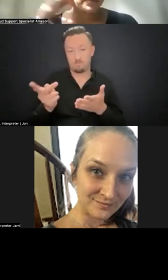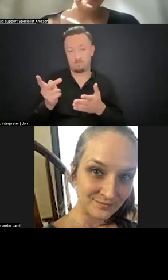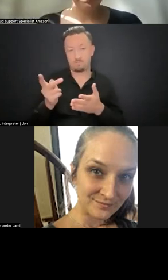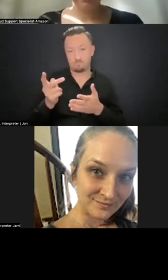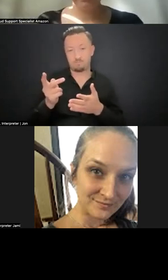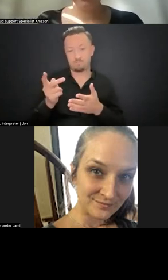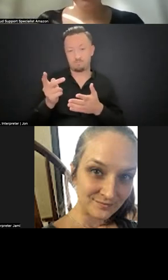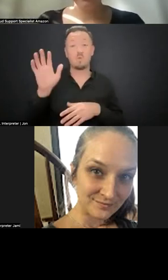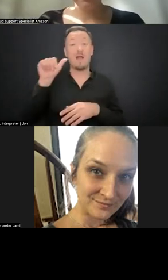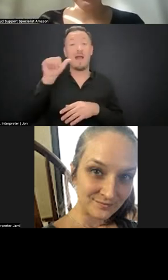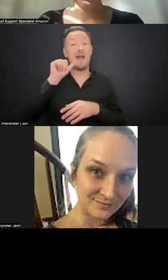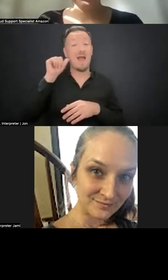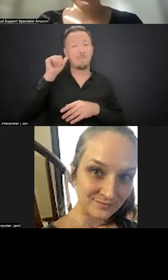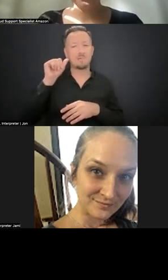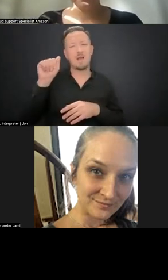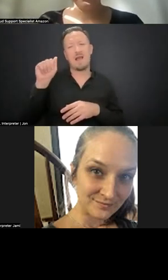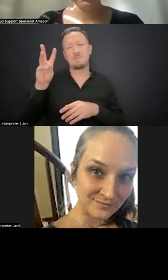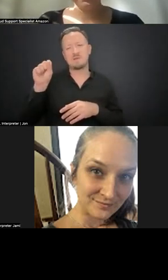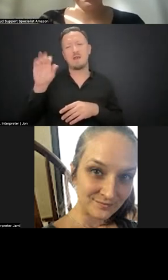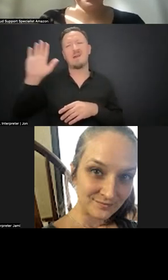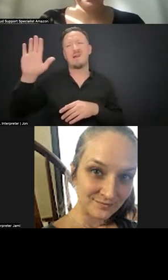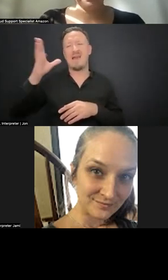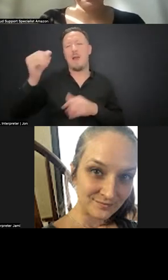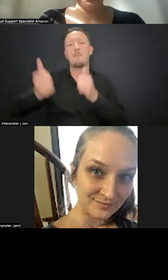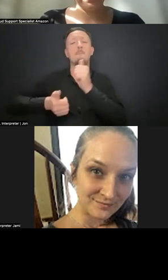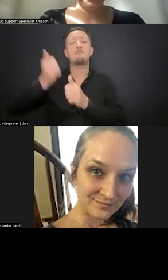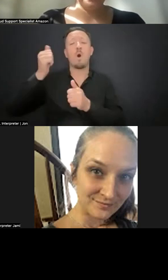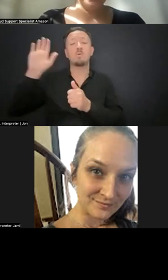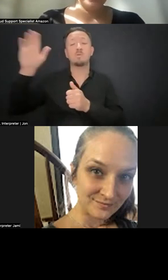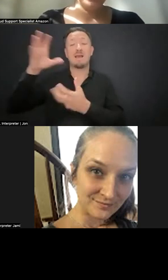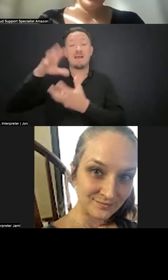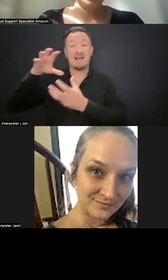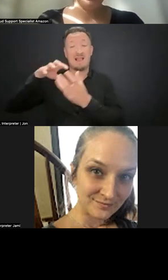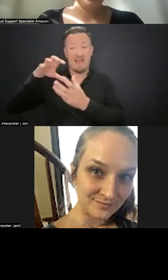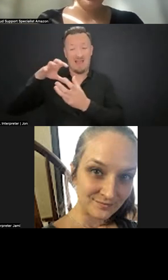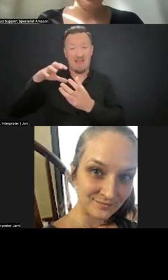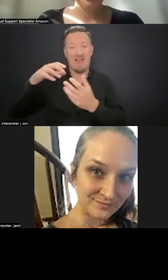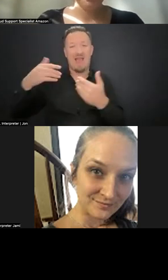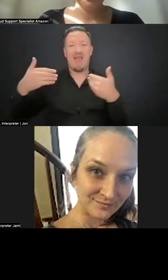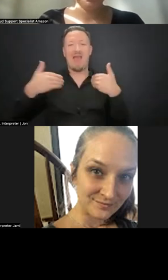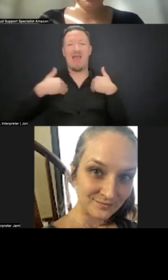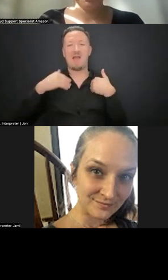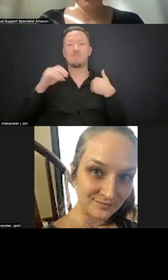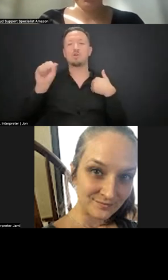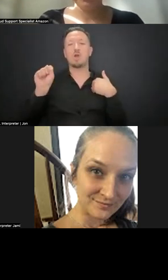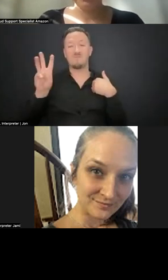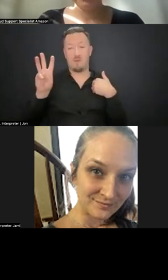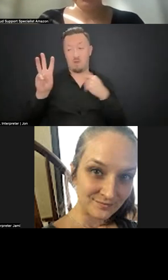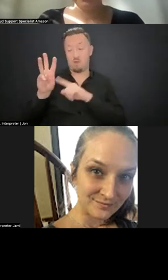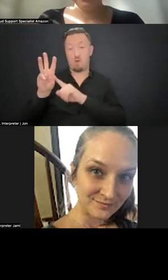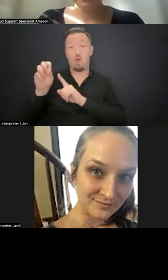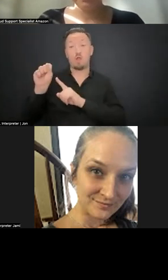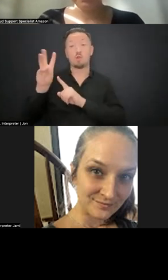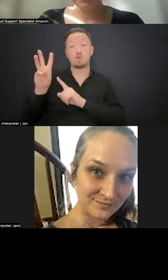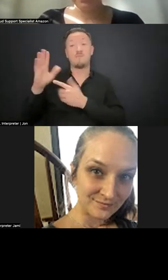Amazon does, or most of the cloud providers do, is they have a software that's checking the health of these servers.